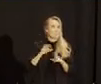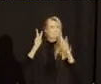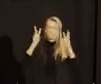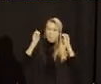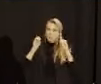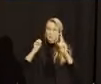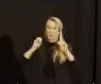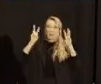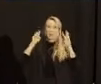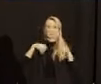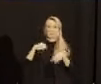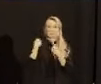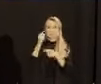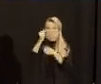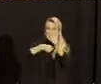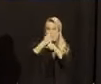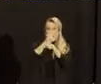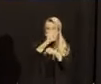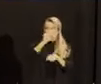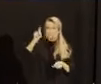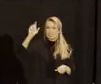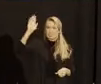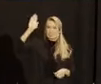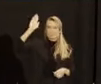Wow. How about 10?